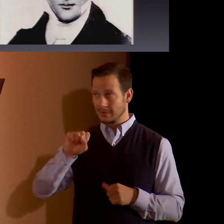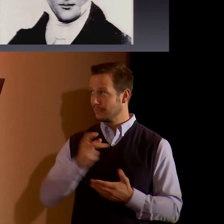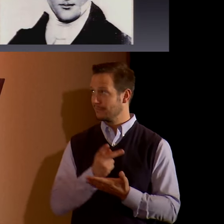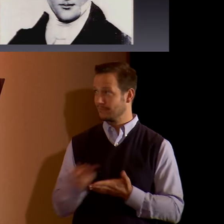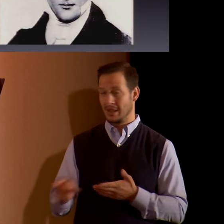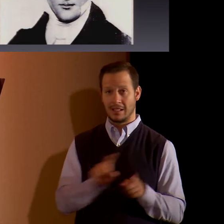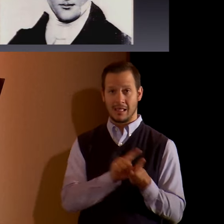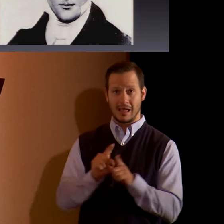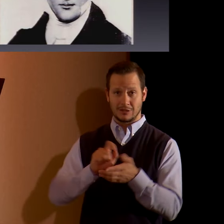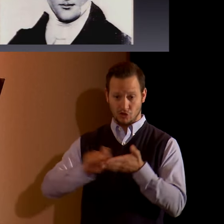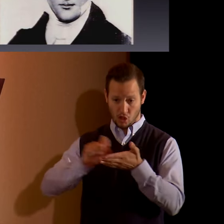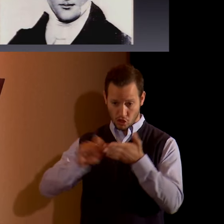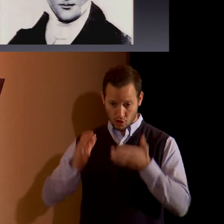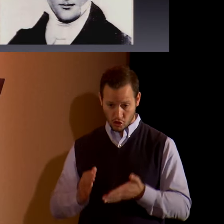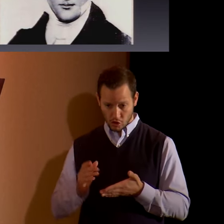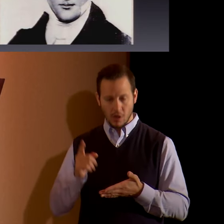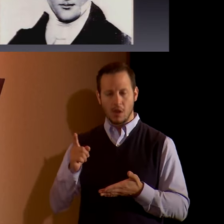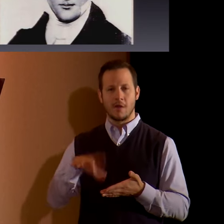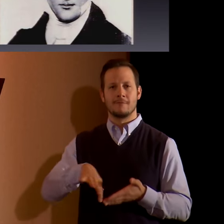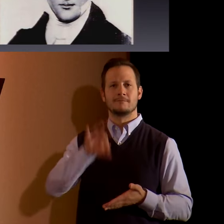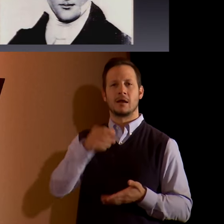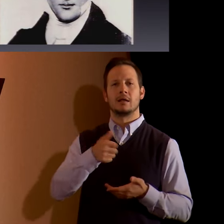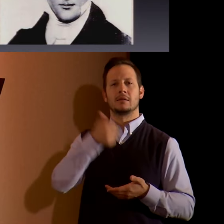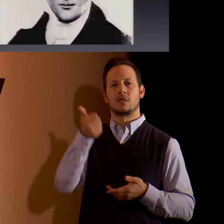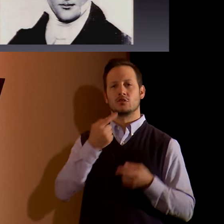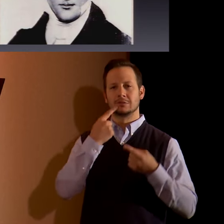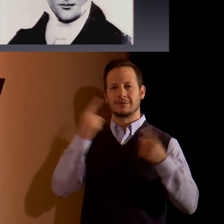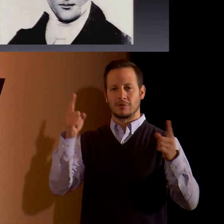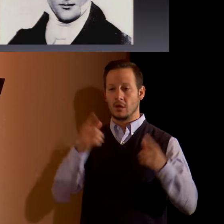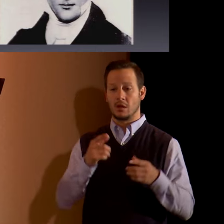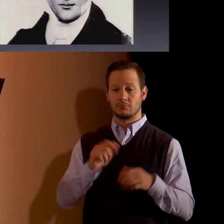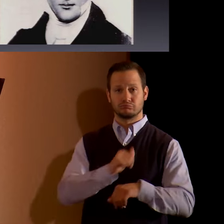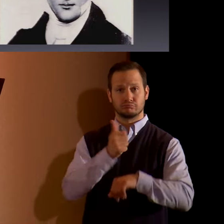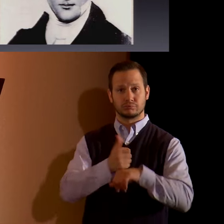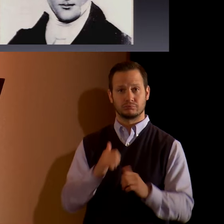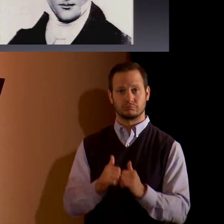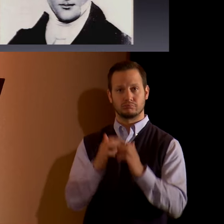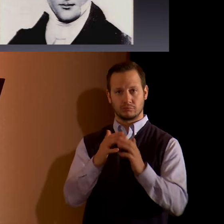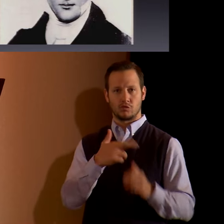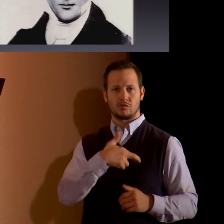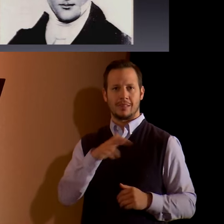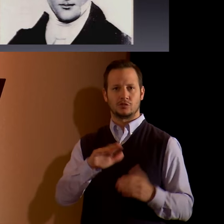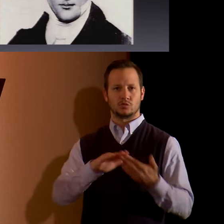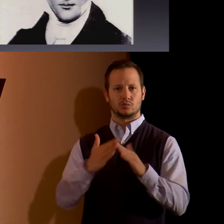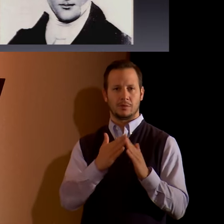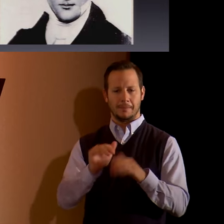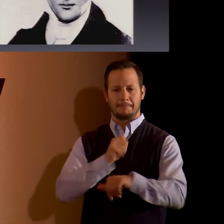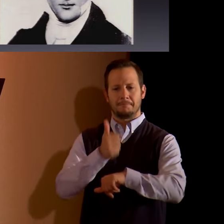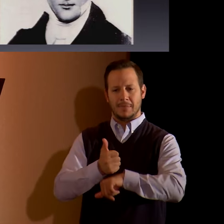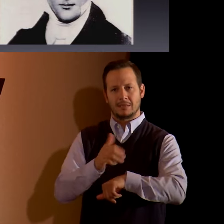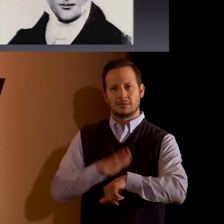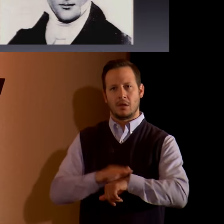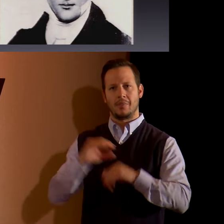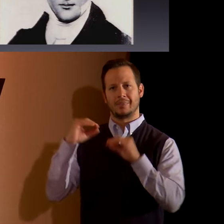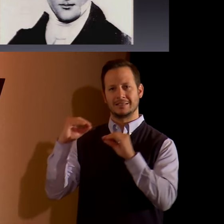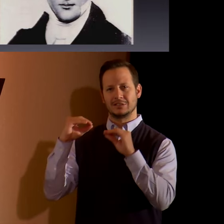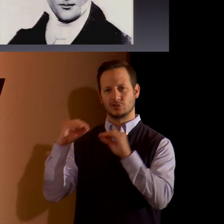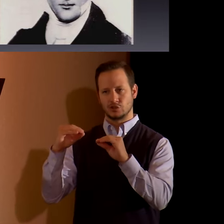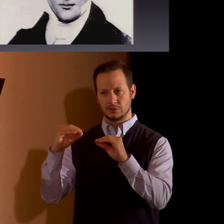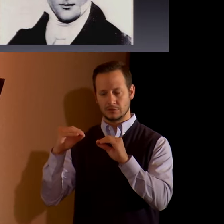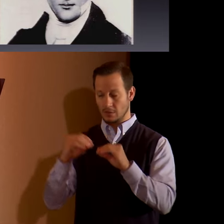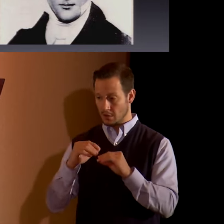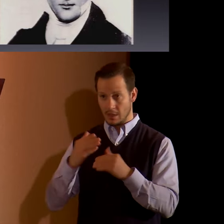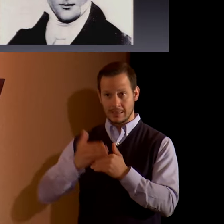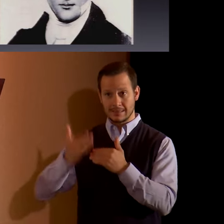he found another way to succeed. He launched a religious community based on Book of Mormon teachings. This so alarmed the